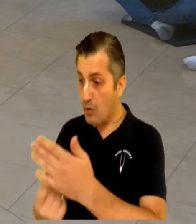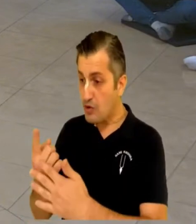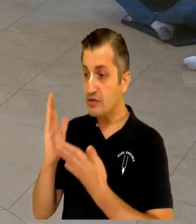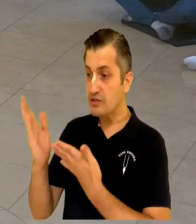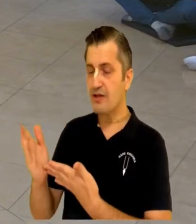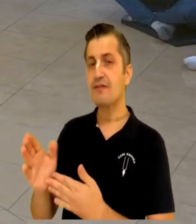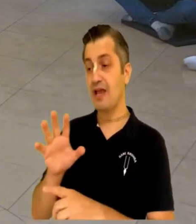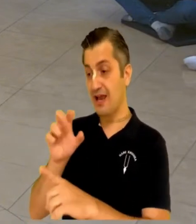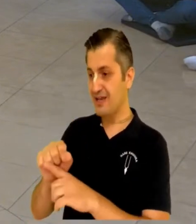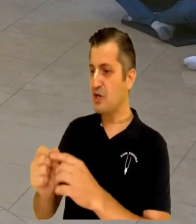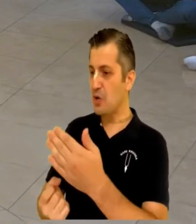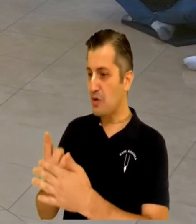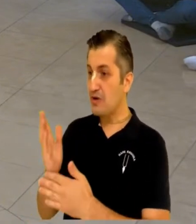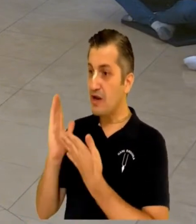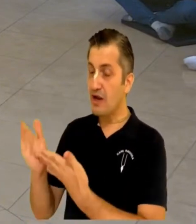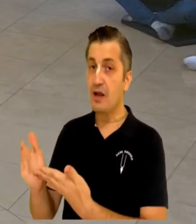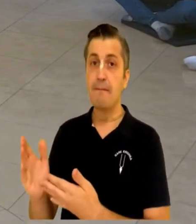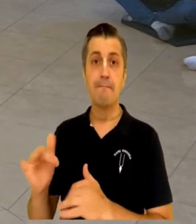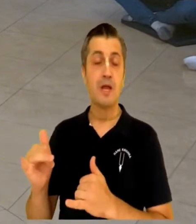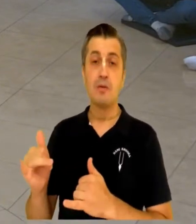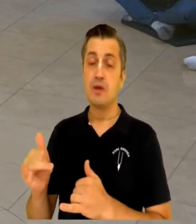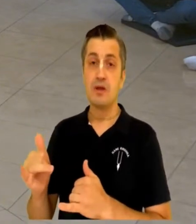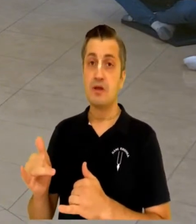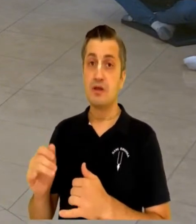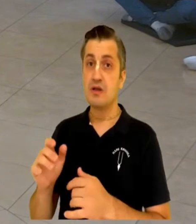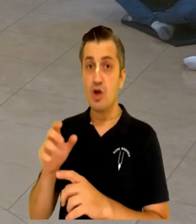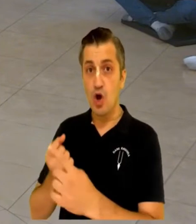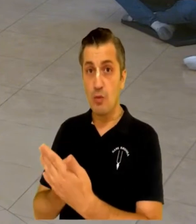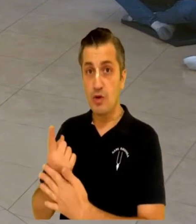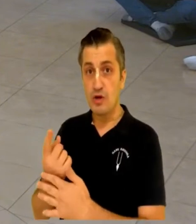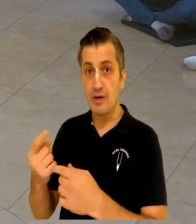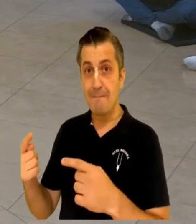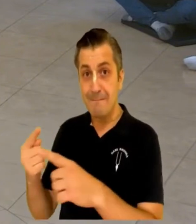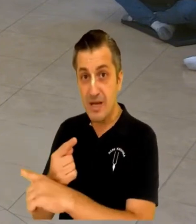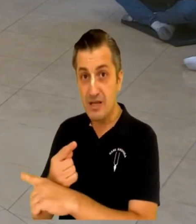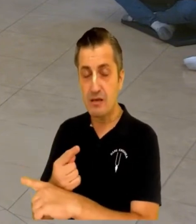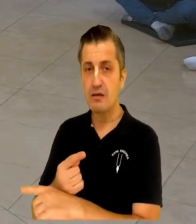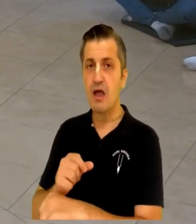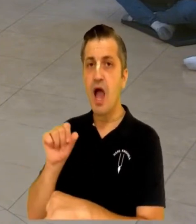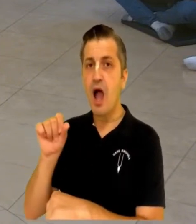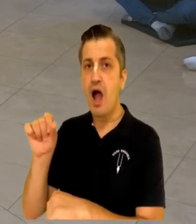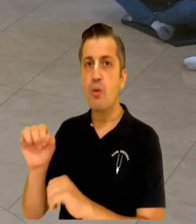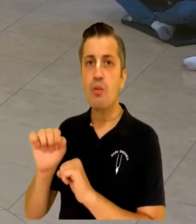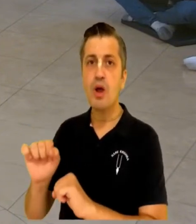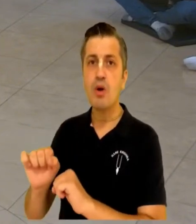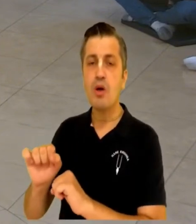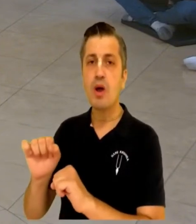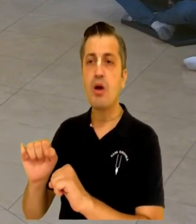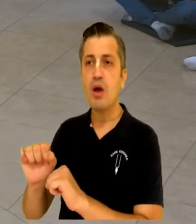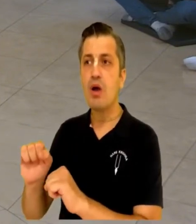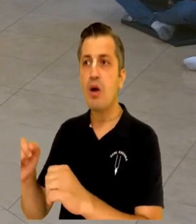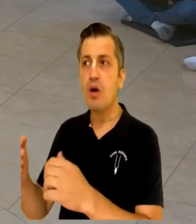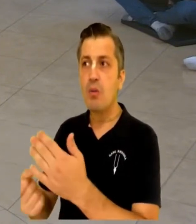person is not even around anymore. And so in that situation, we can still mentally do it as well.